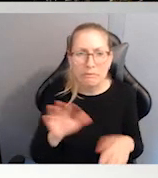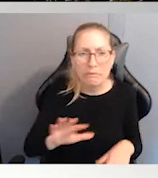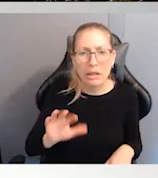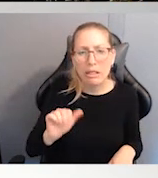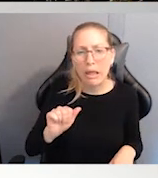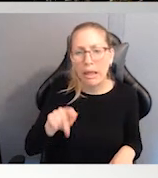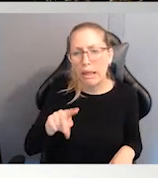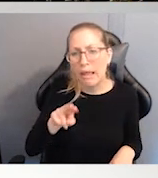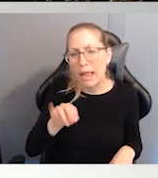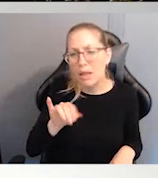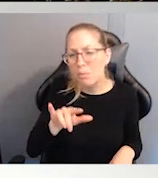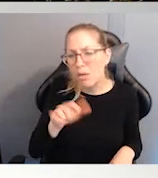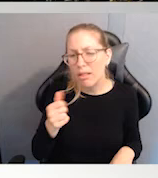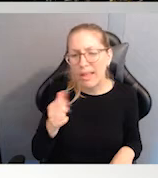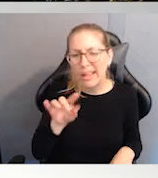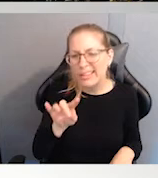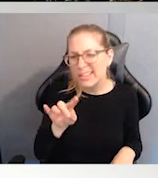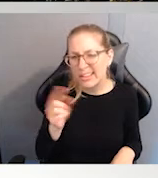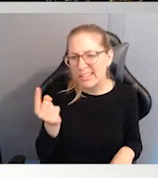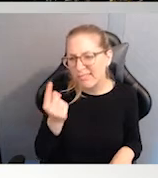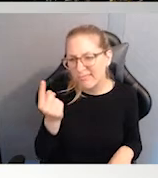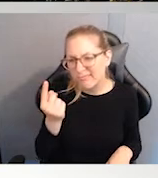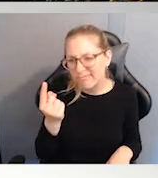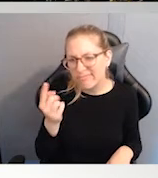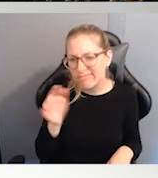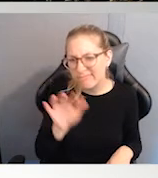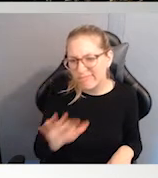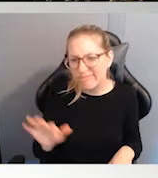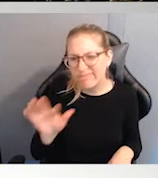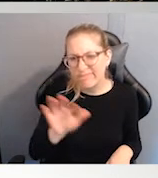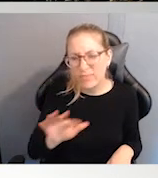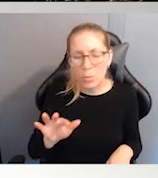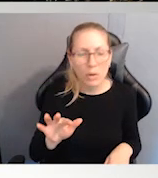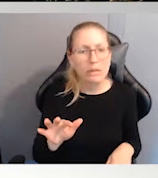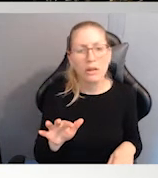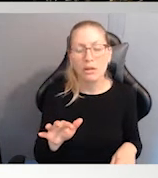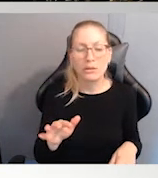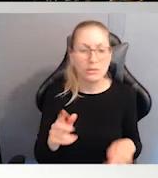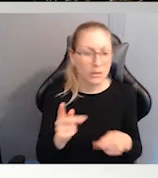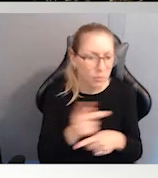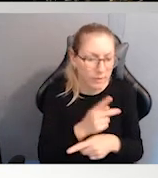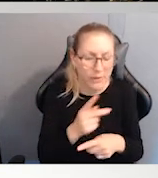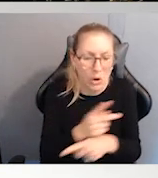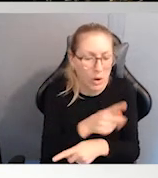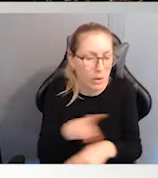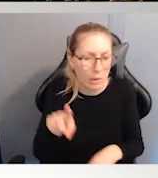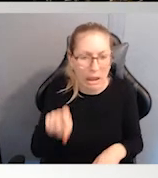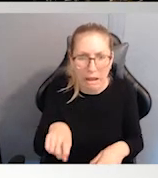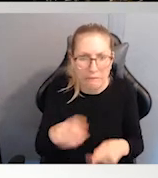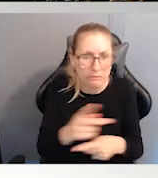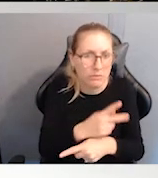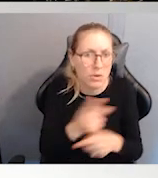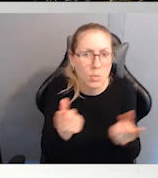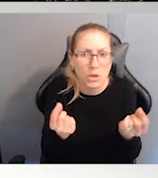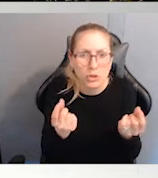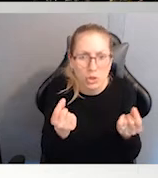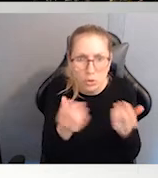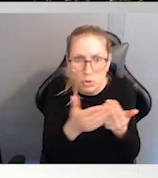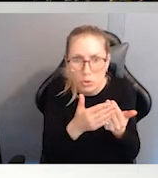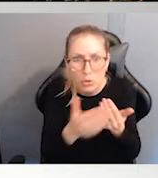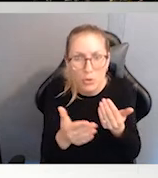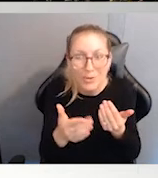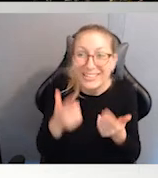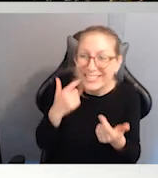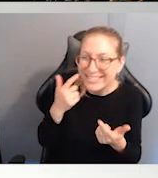18th or something like that. We said, let's just do Zoom. Let's figure this out. Well, first off, I'm Deborah. You can already see I'm not very tech savvy.